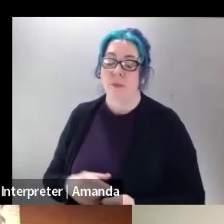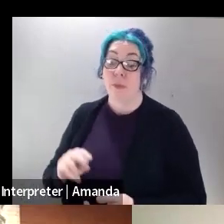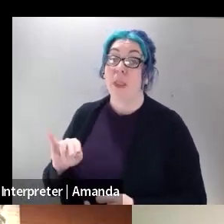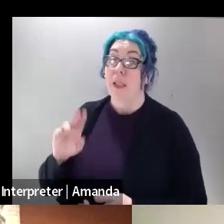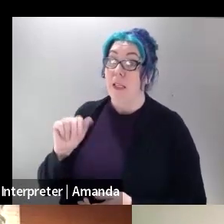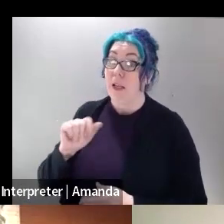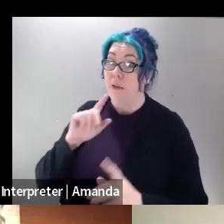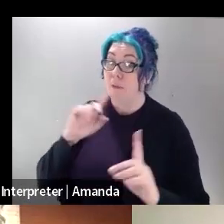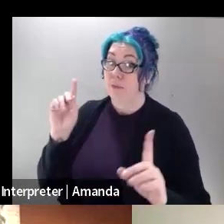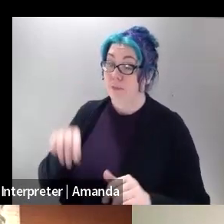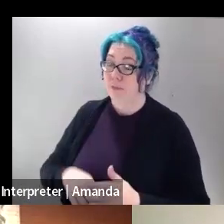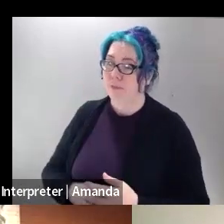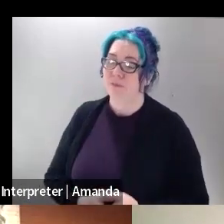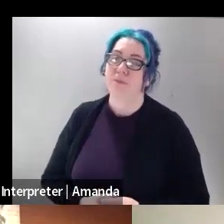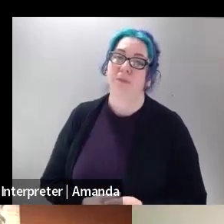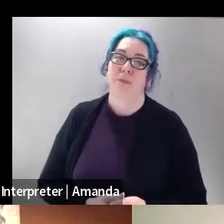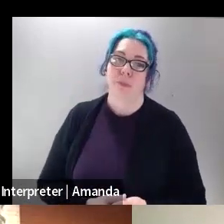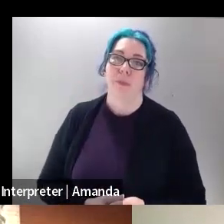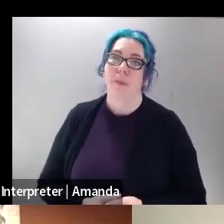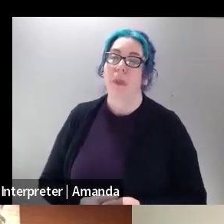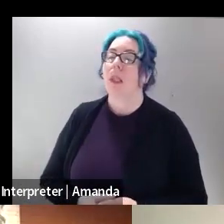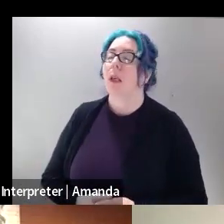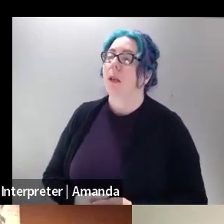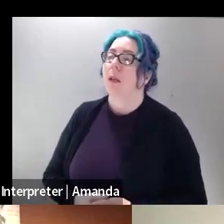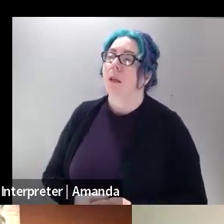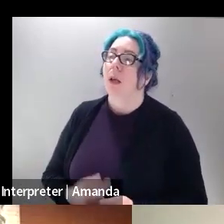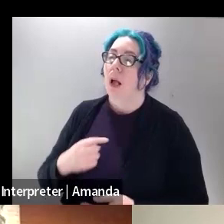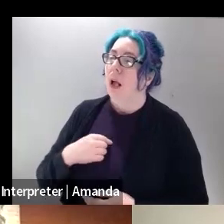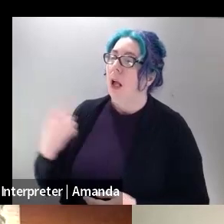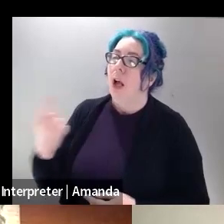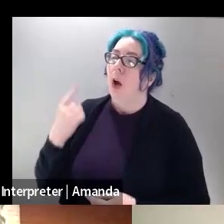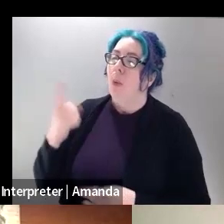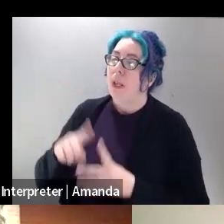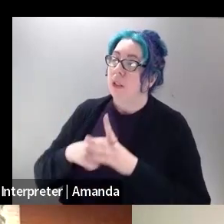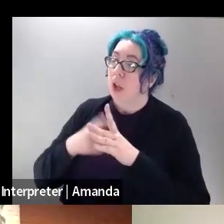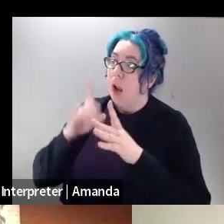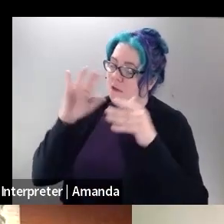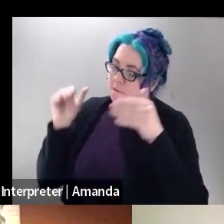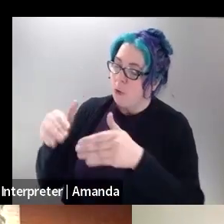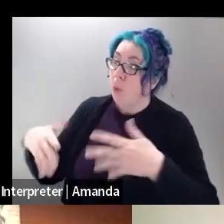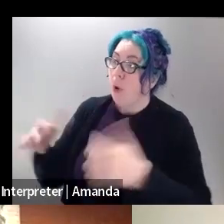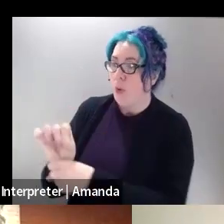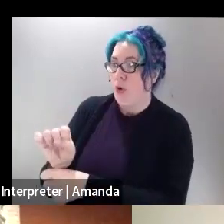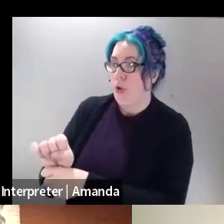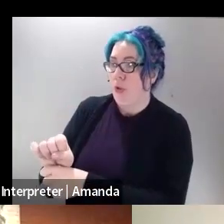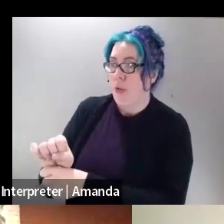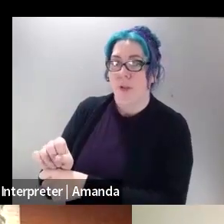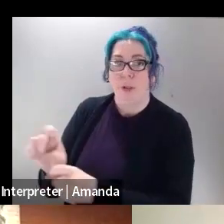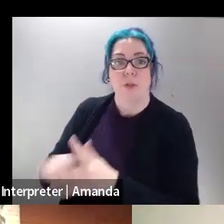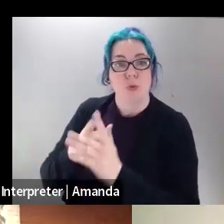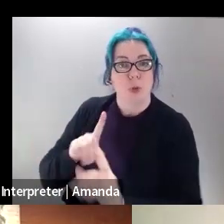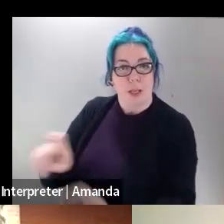the work, right? So as Jenna said, like, why are we here? And it's obvious, like, we're here